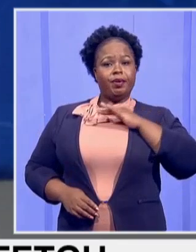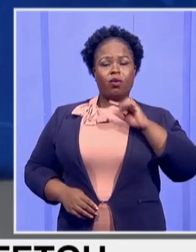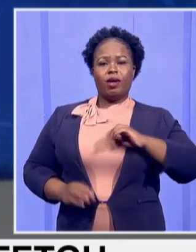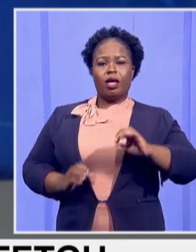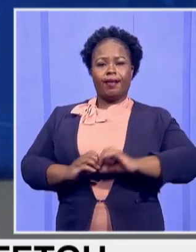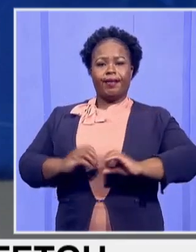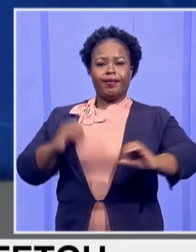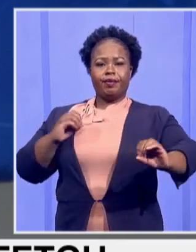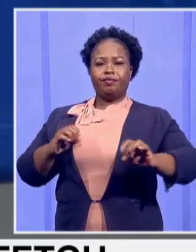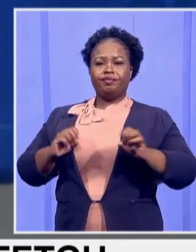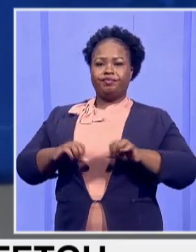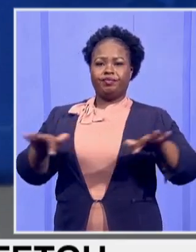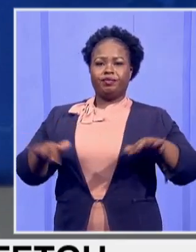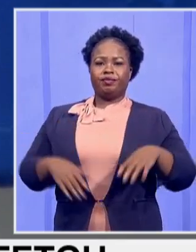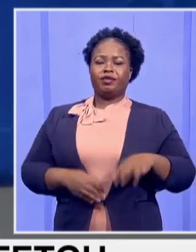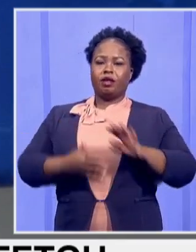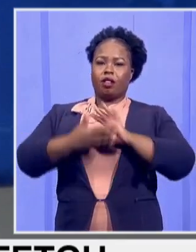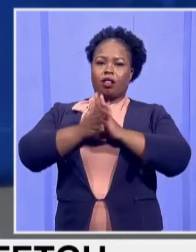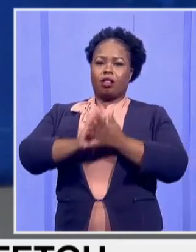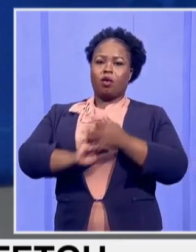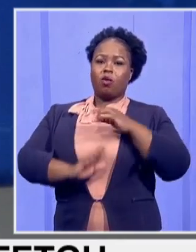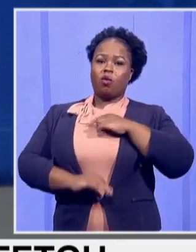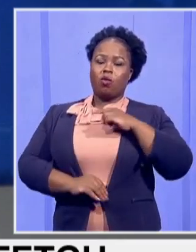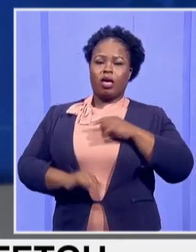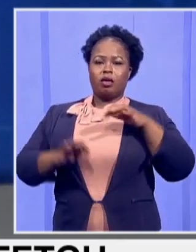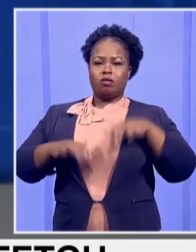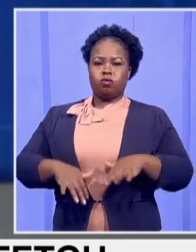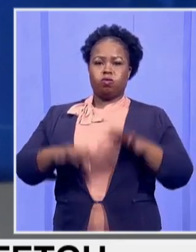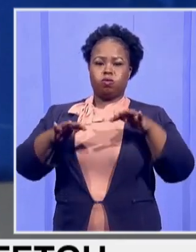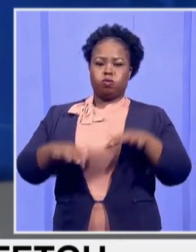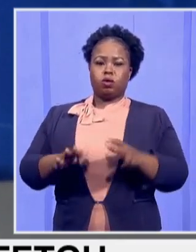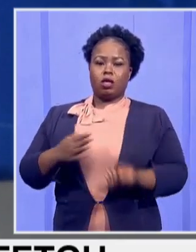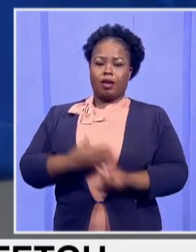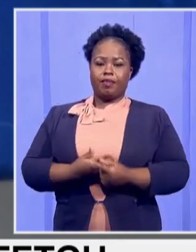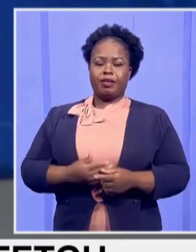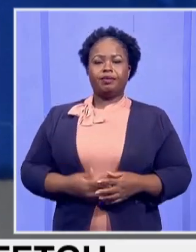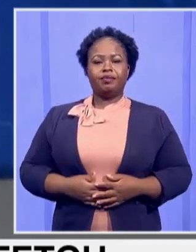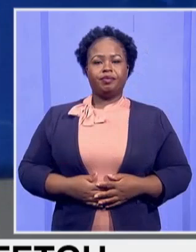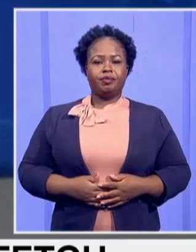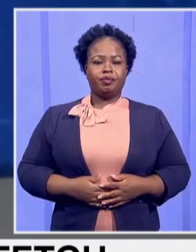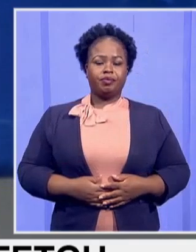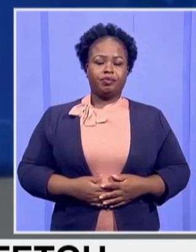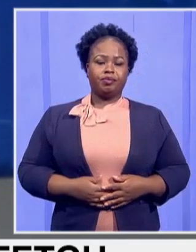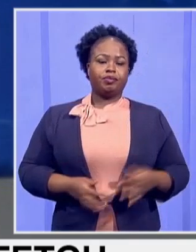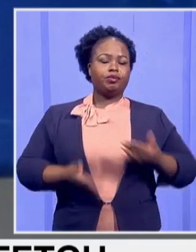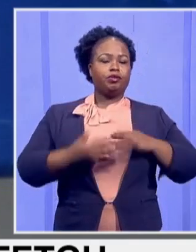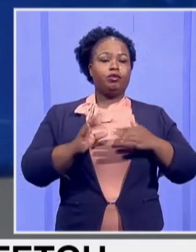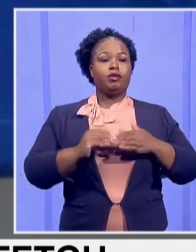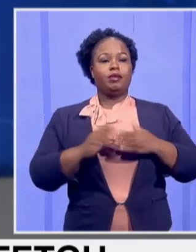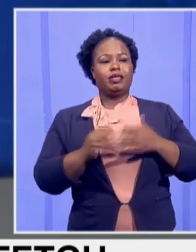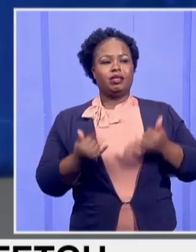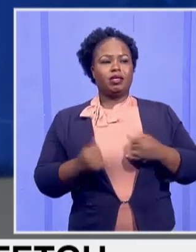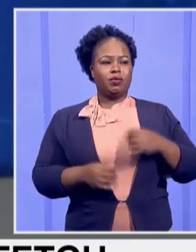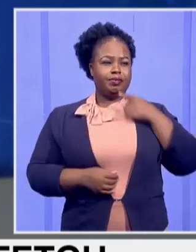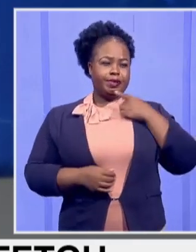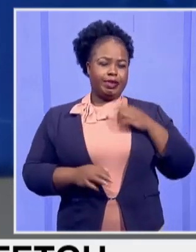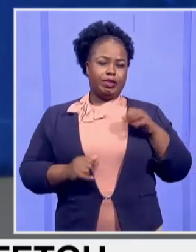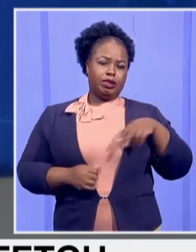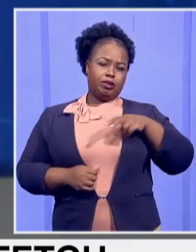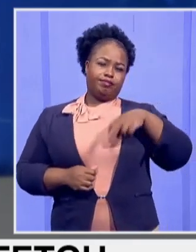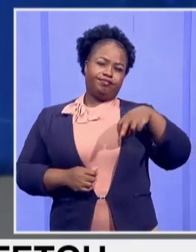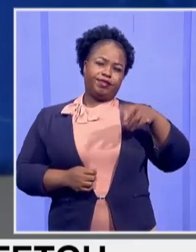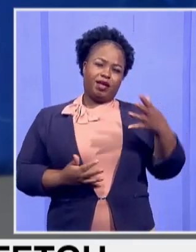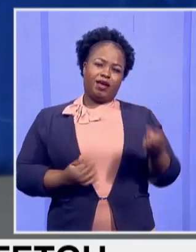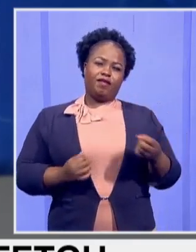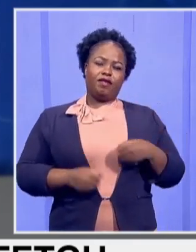to residents got damaged as a result of floods in the River Vaal. And residents are seen travelling with containers